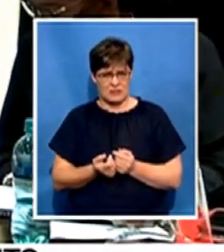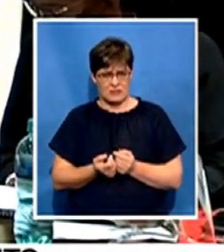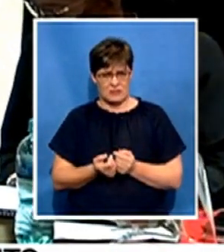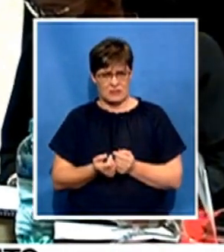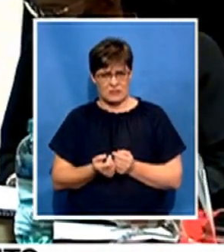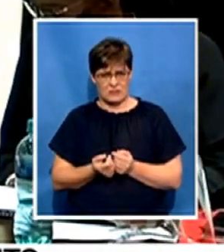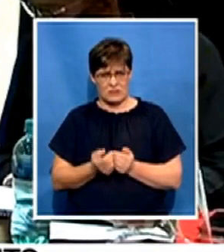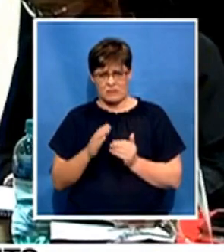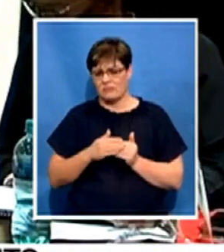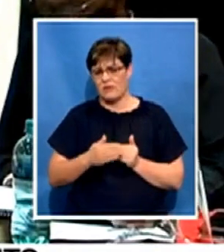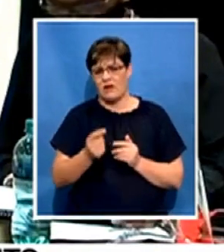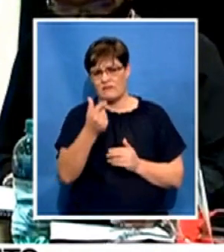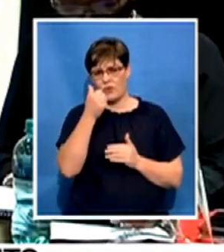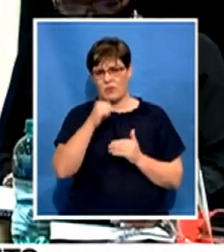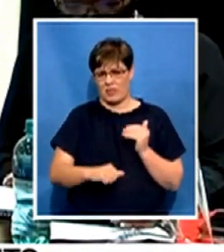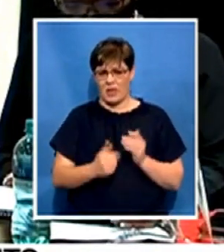elections?